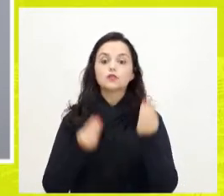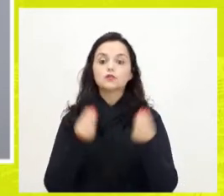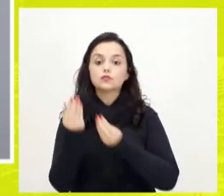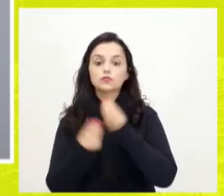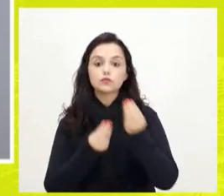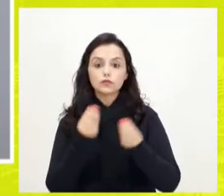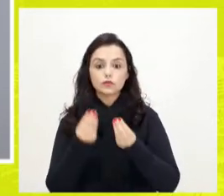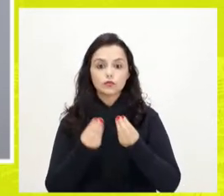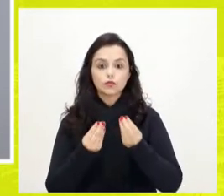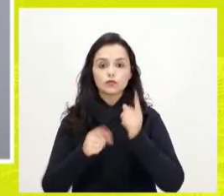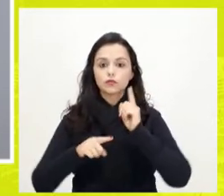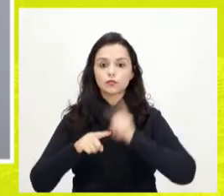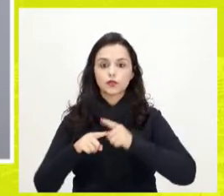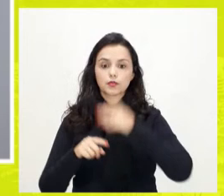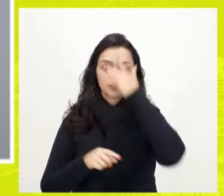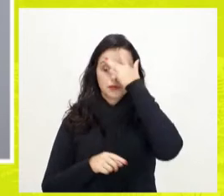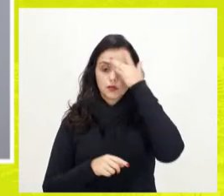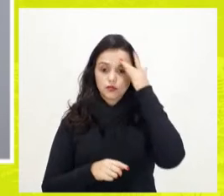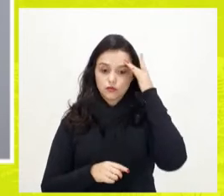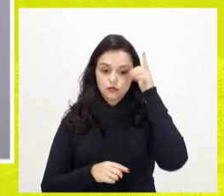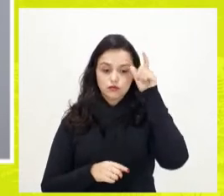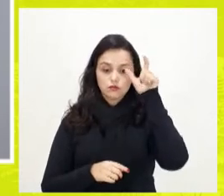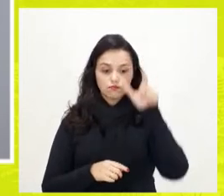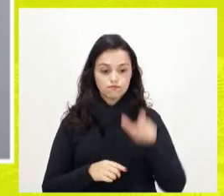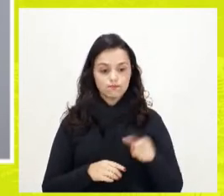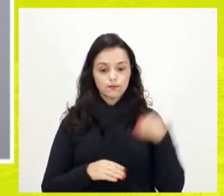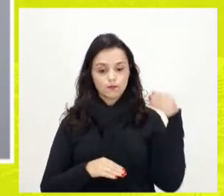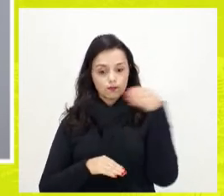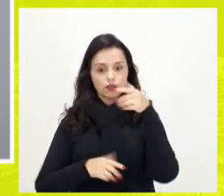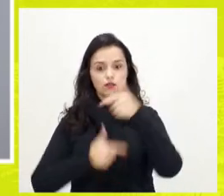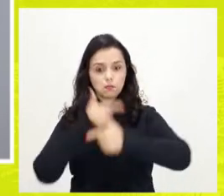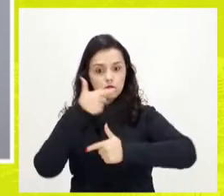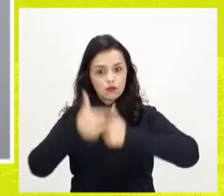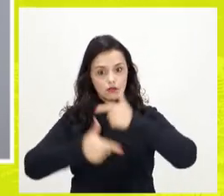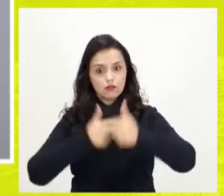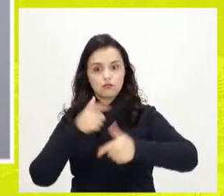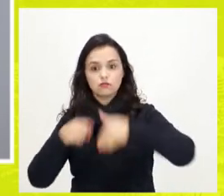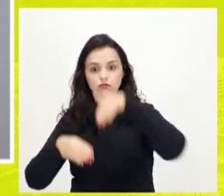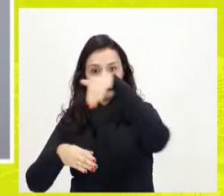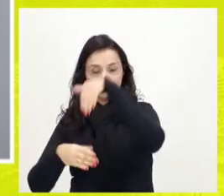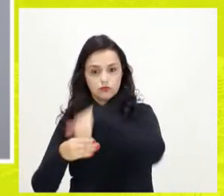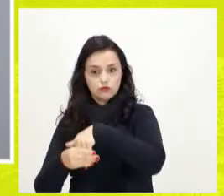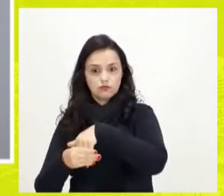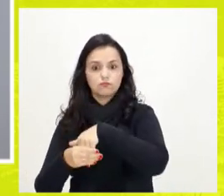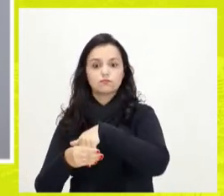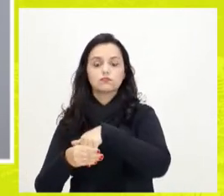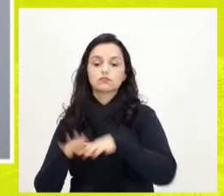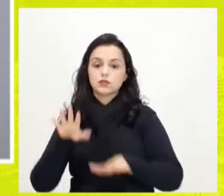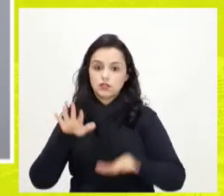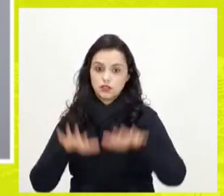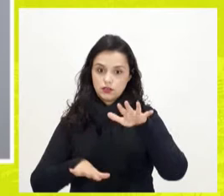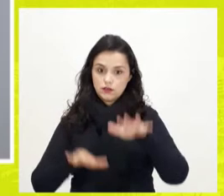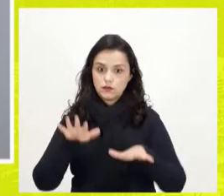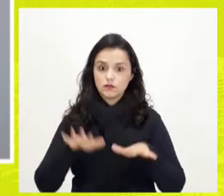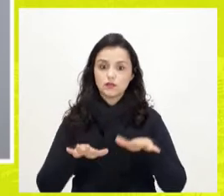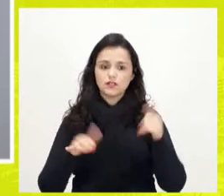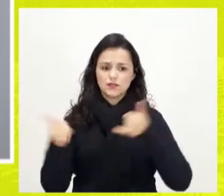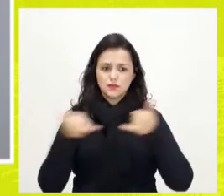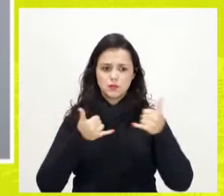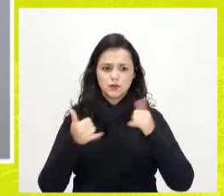because those people are there on that day on the voting days and they are impact